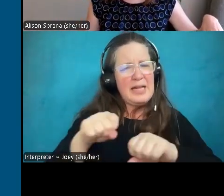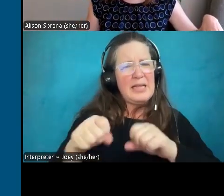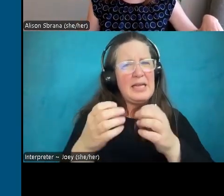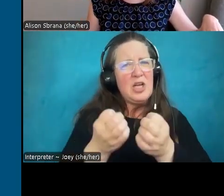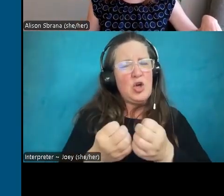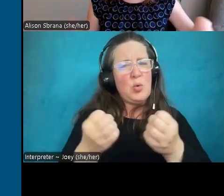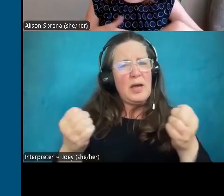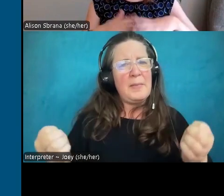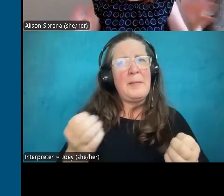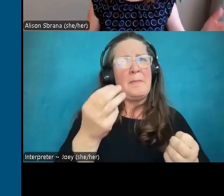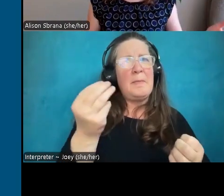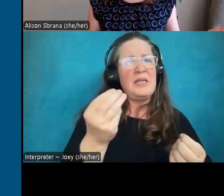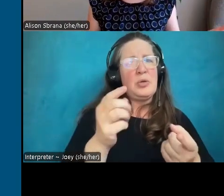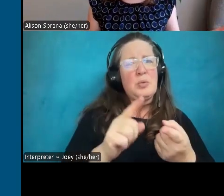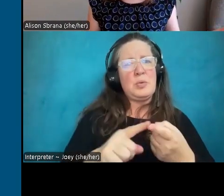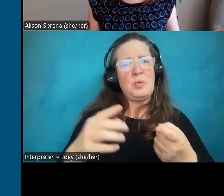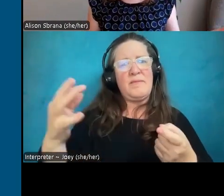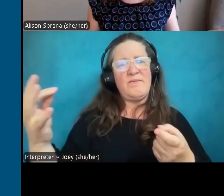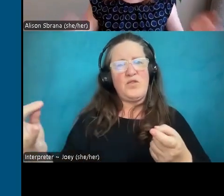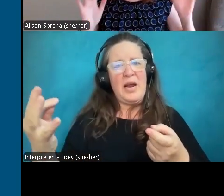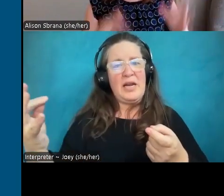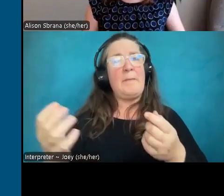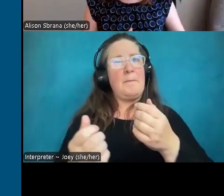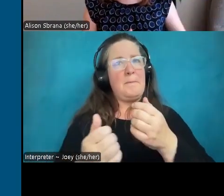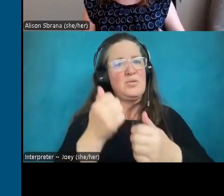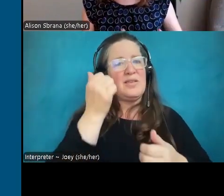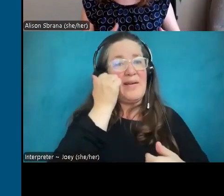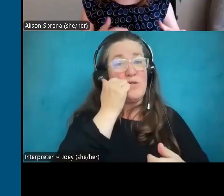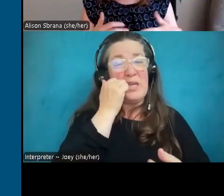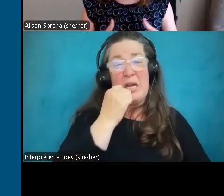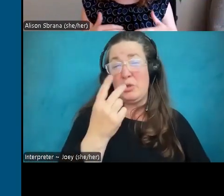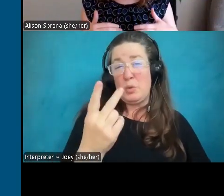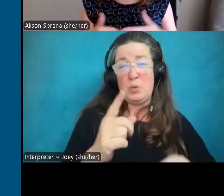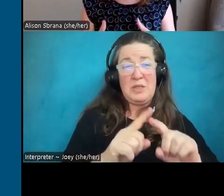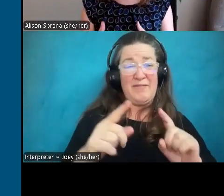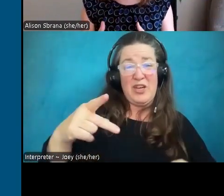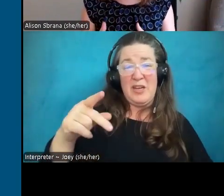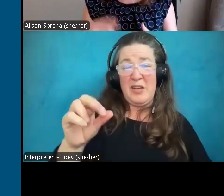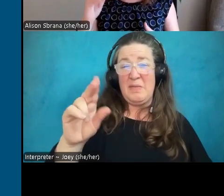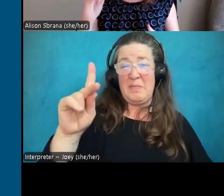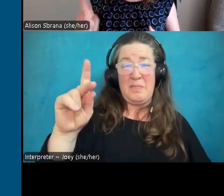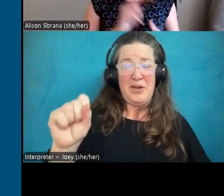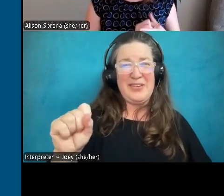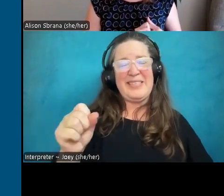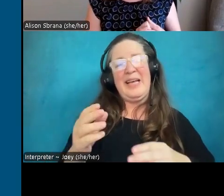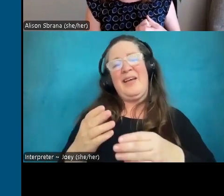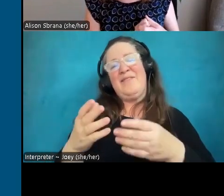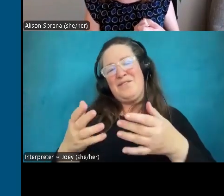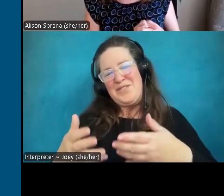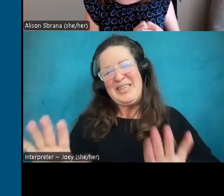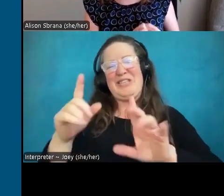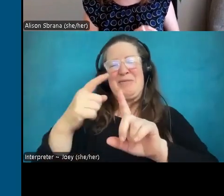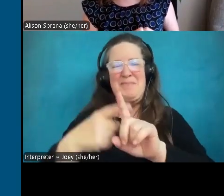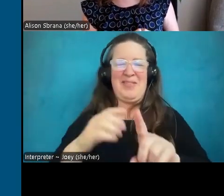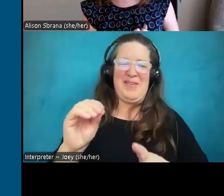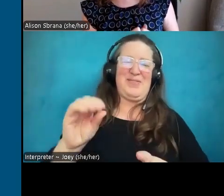through Friday, most of the day, for free for you to try out. Unfortunately, it ended right in October, but I definitely would